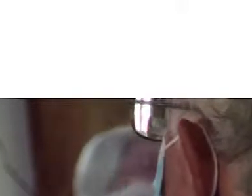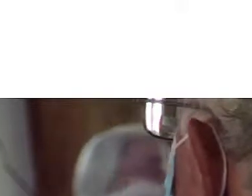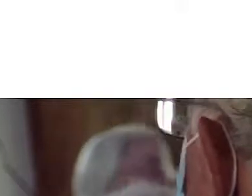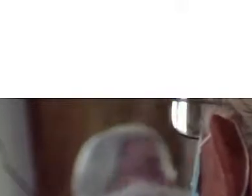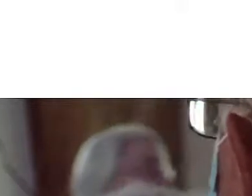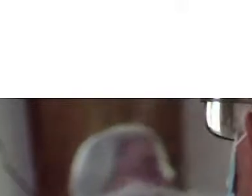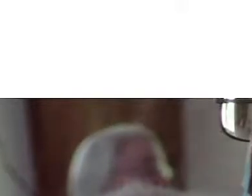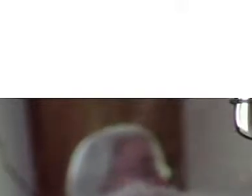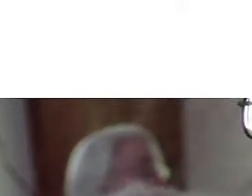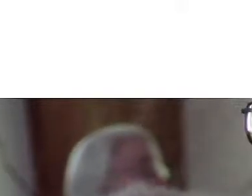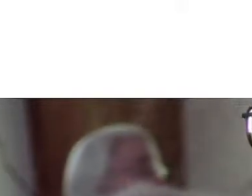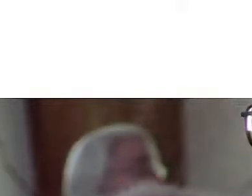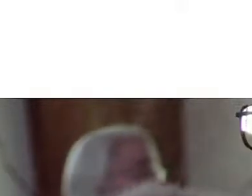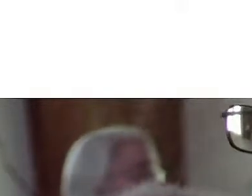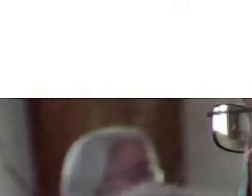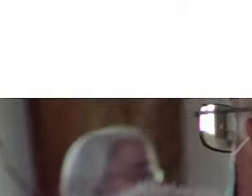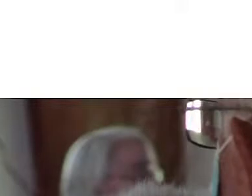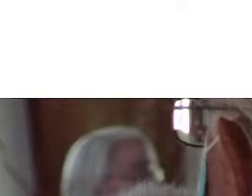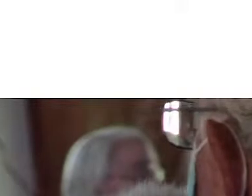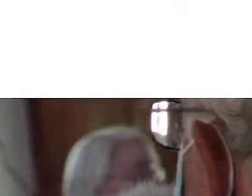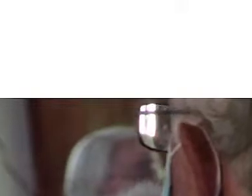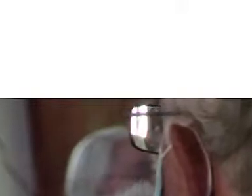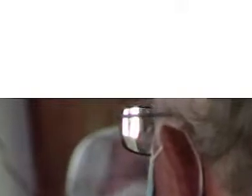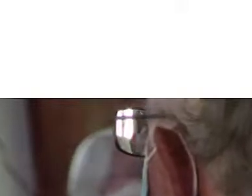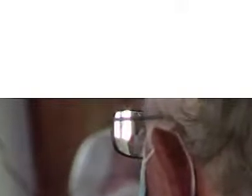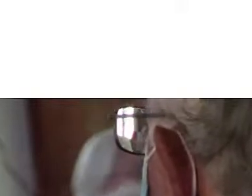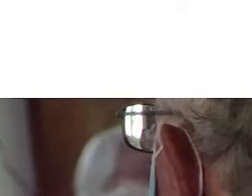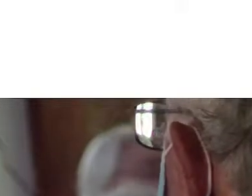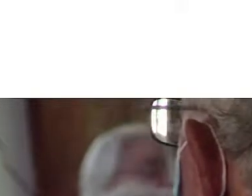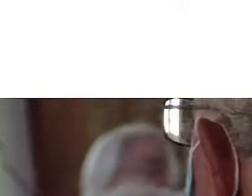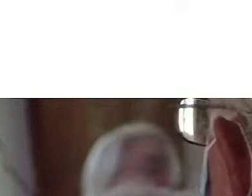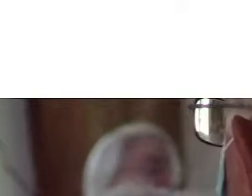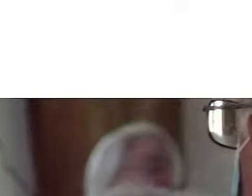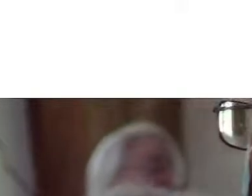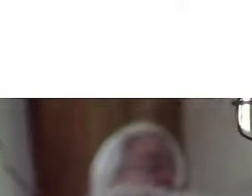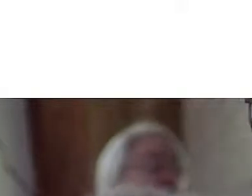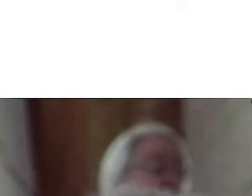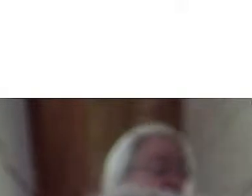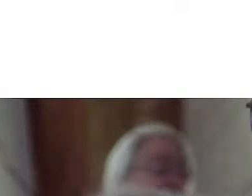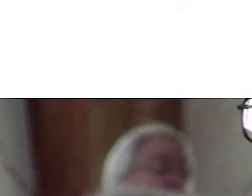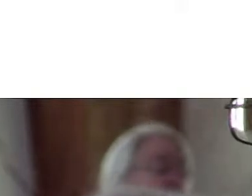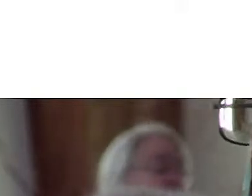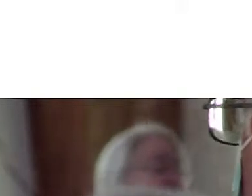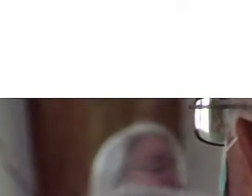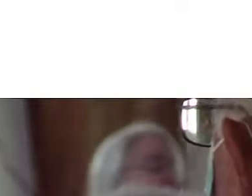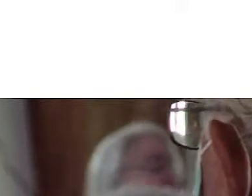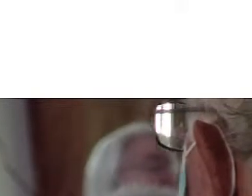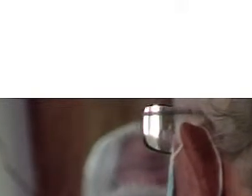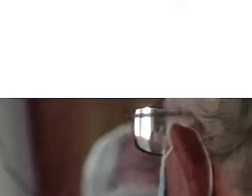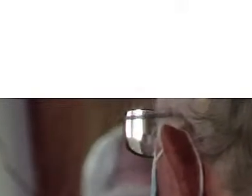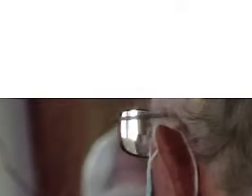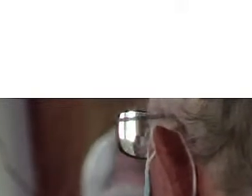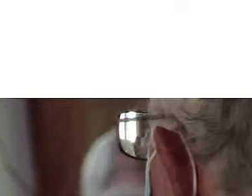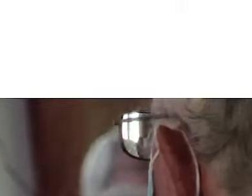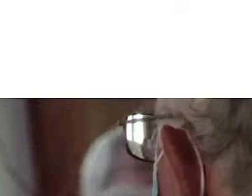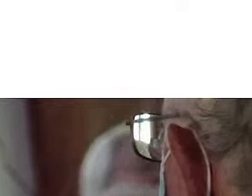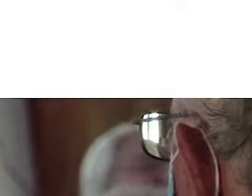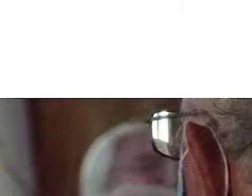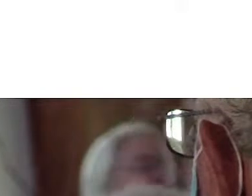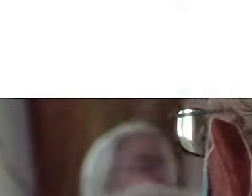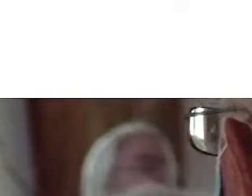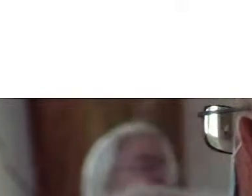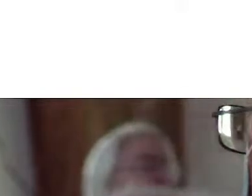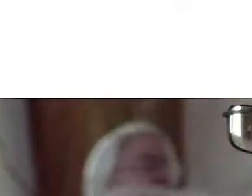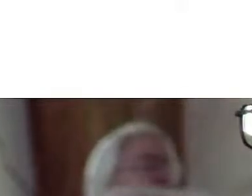its rewards, for hours of rest and love, we come with praise and